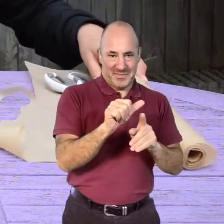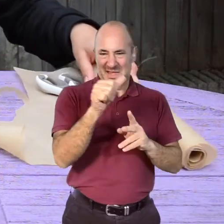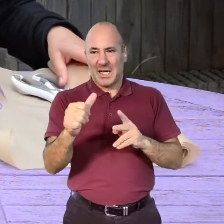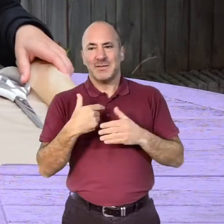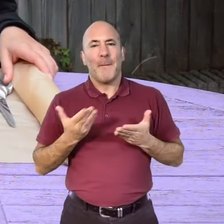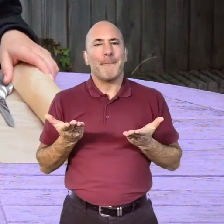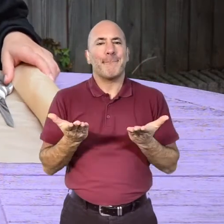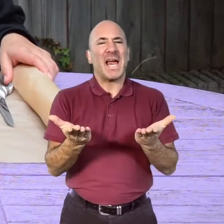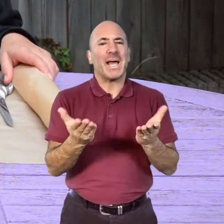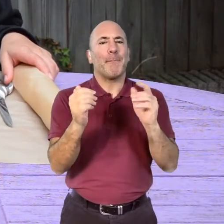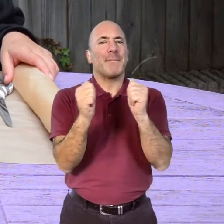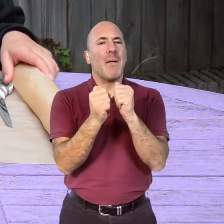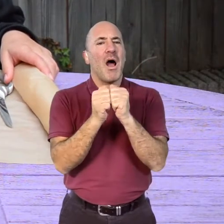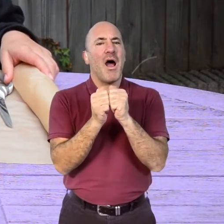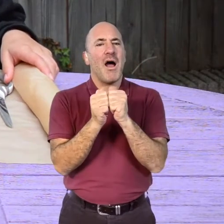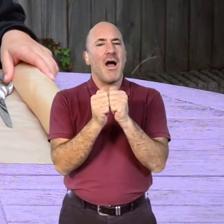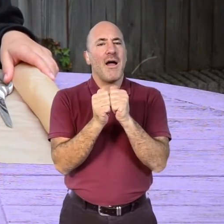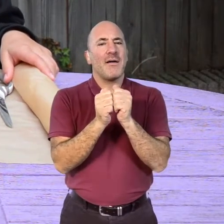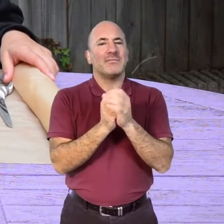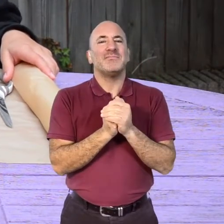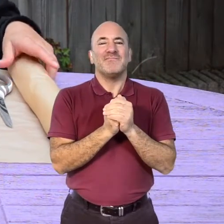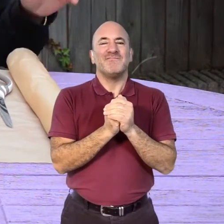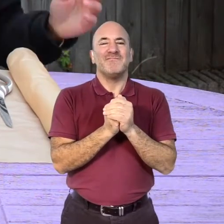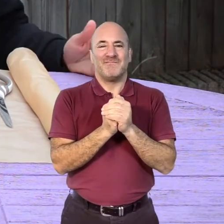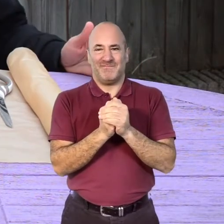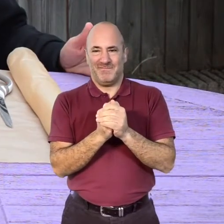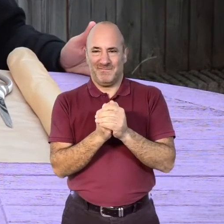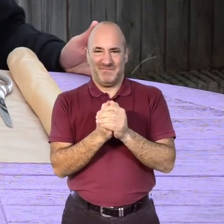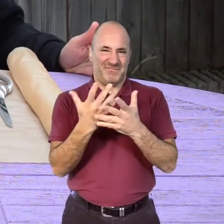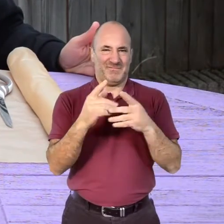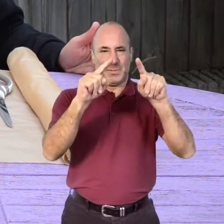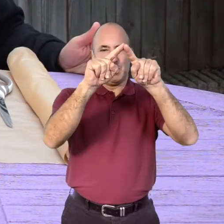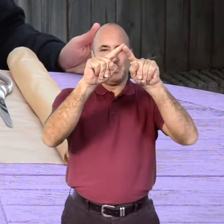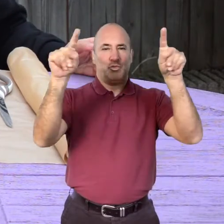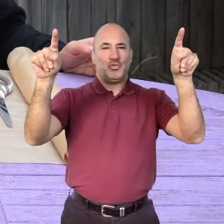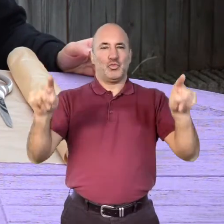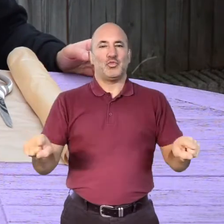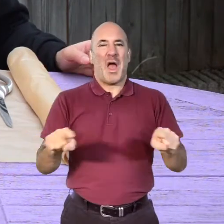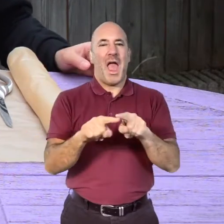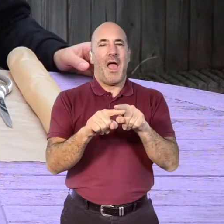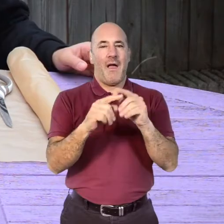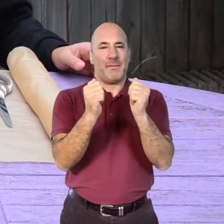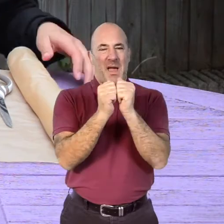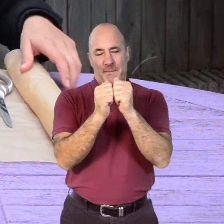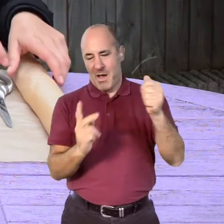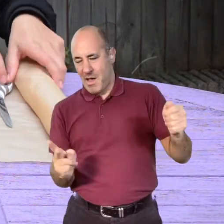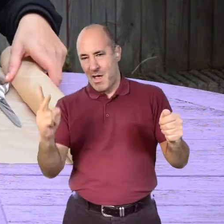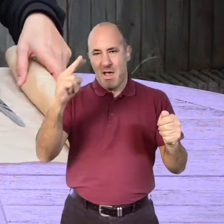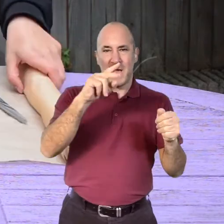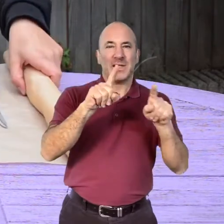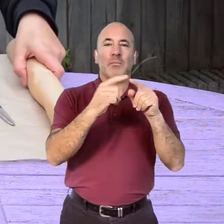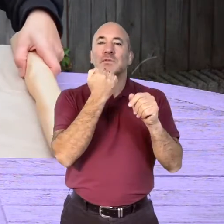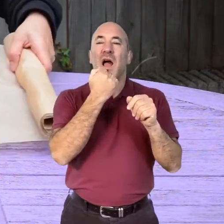Now we're going to move on to our baking paper. I'm going to need you to cut out a square of baking paper about the size of your